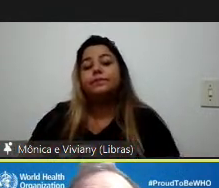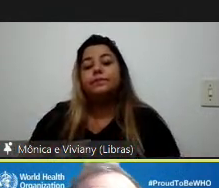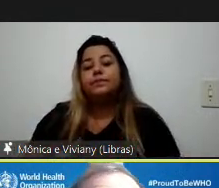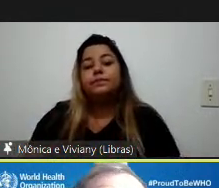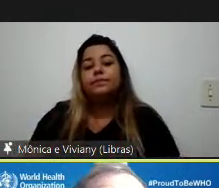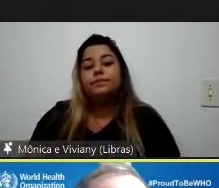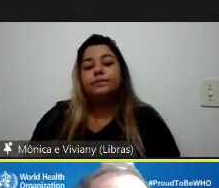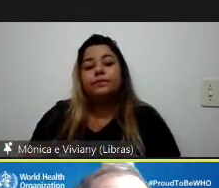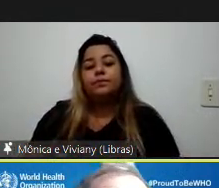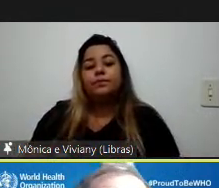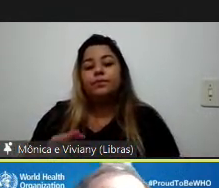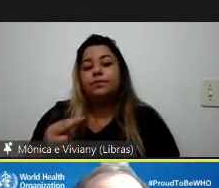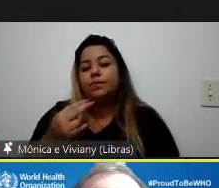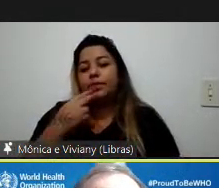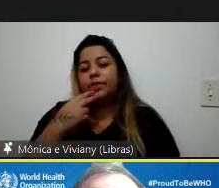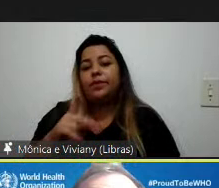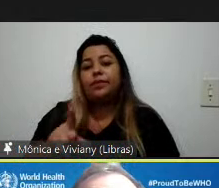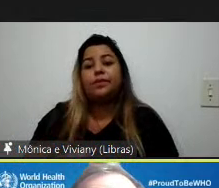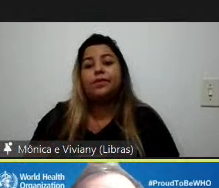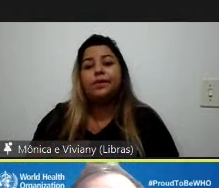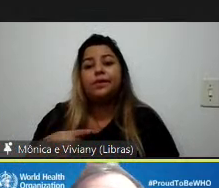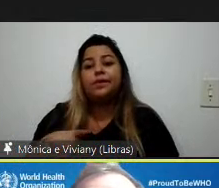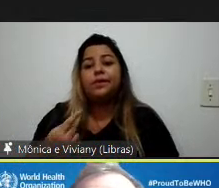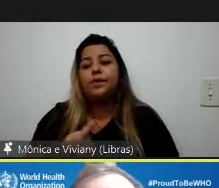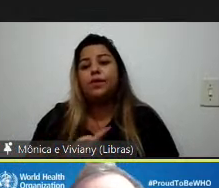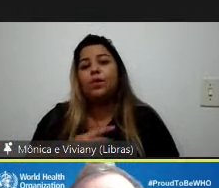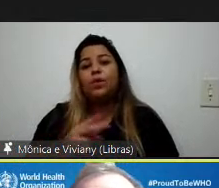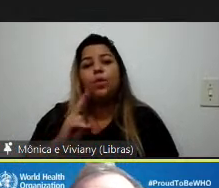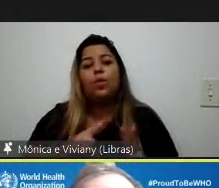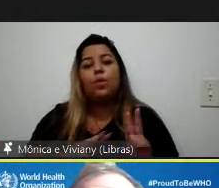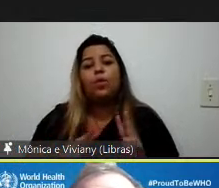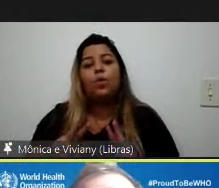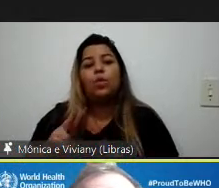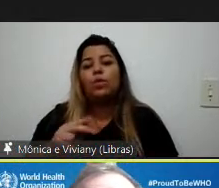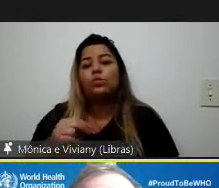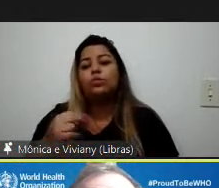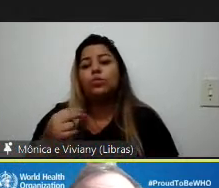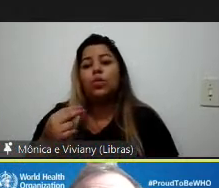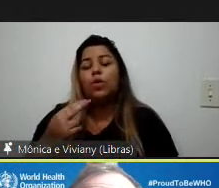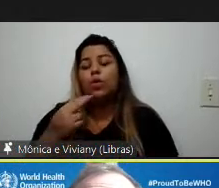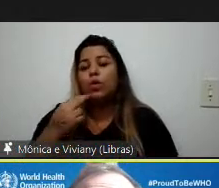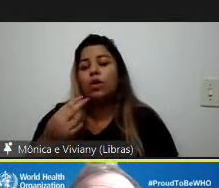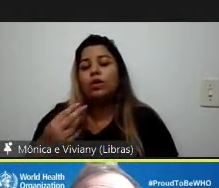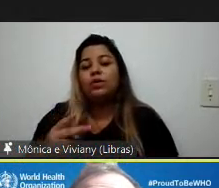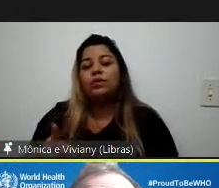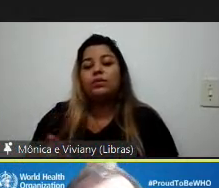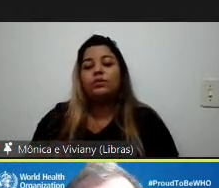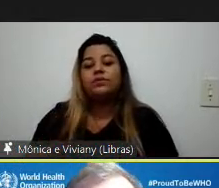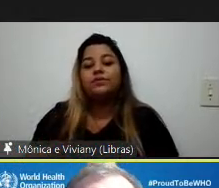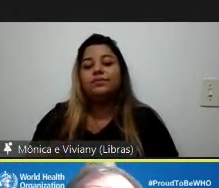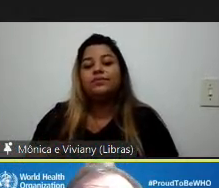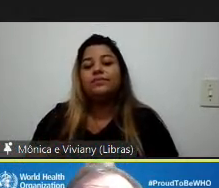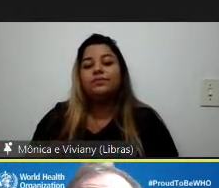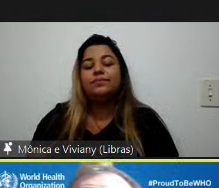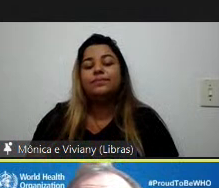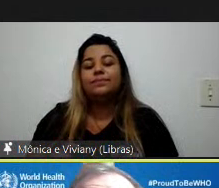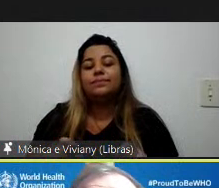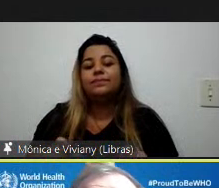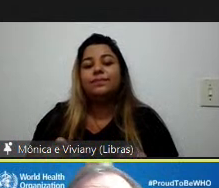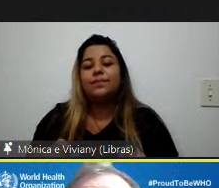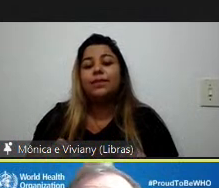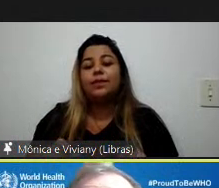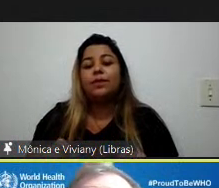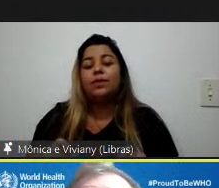per 100,000 population, within a survey that WHO has done in a few years ago, and you can see